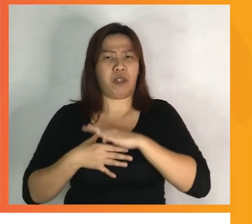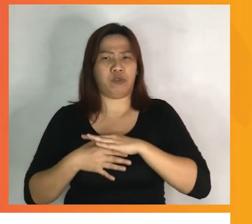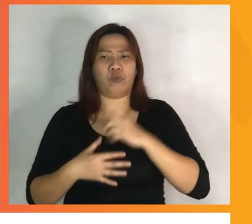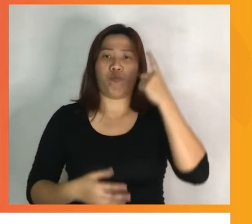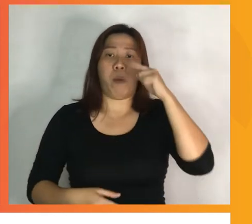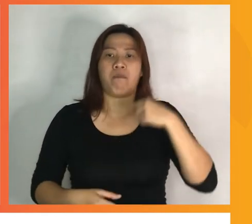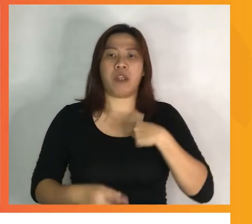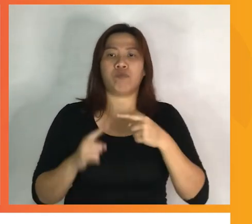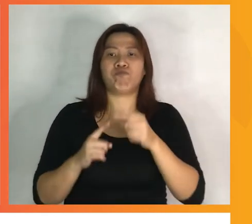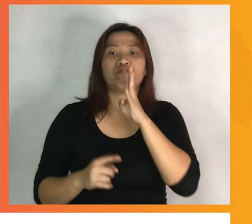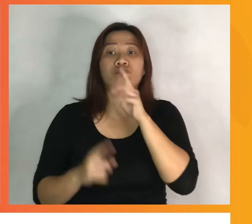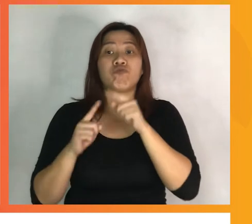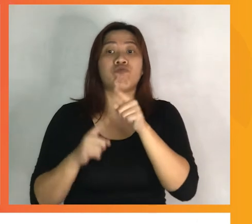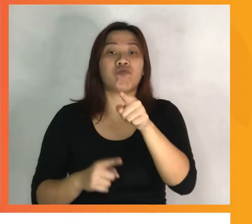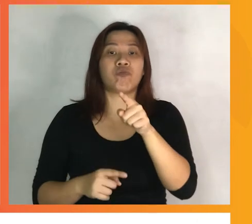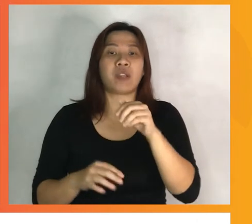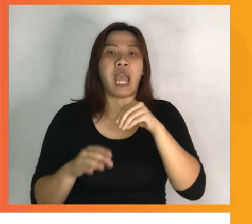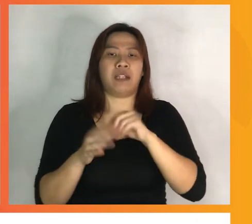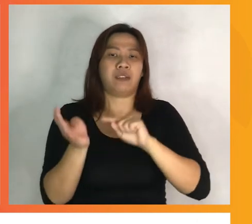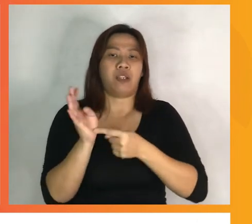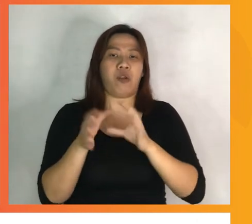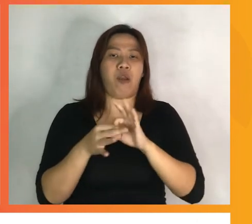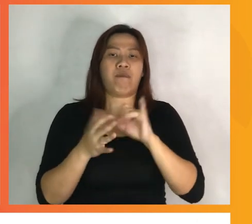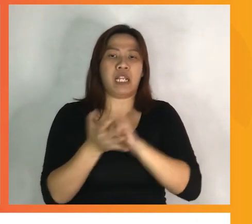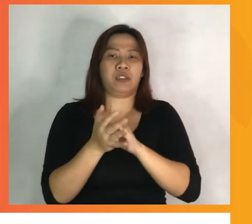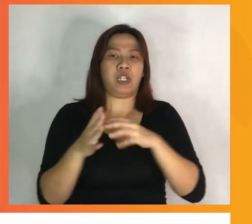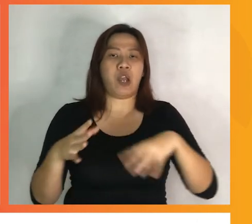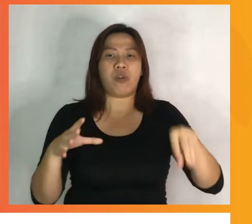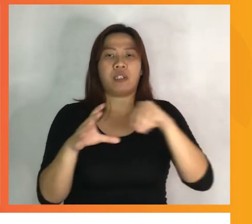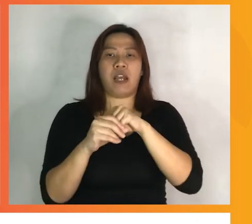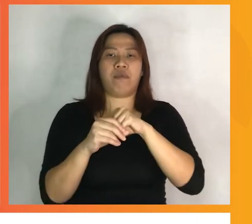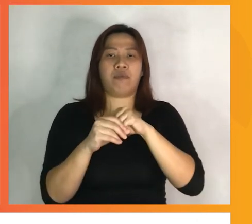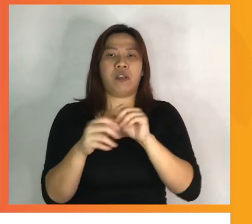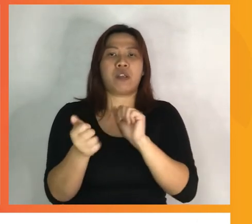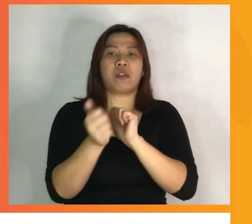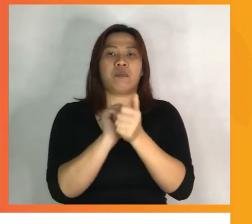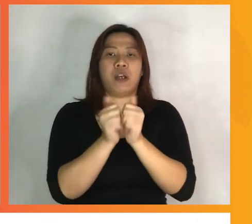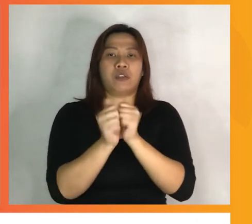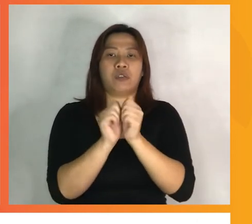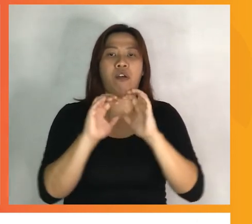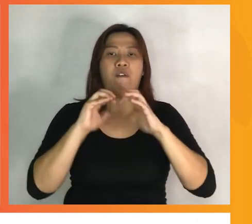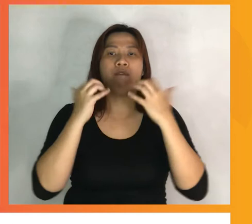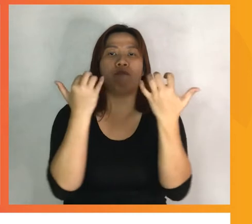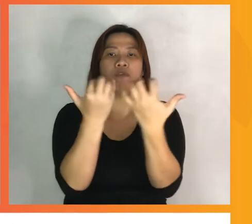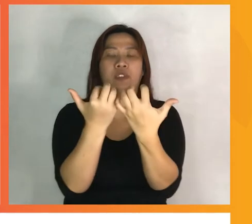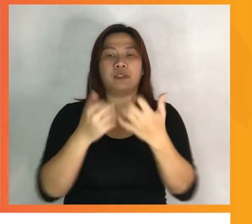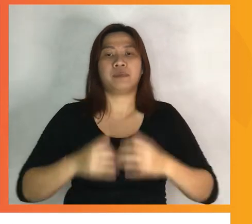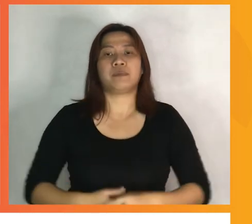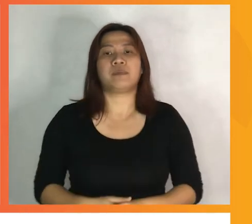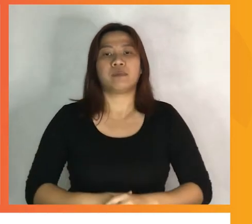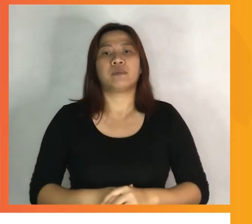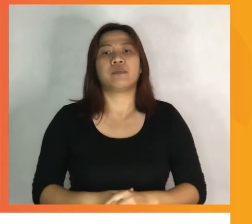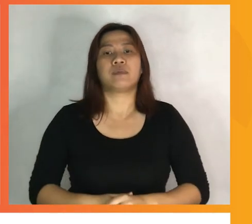me to be speaking to you at the beginning of this inclusive sport